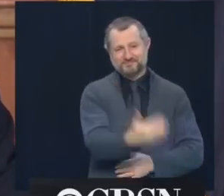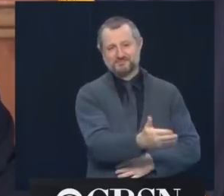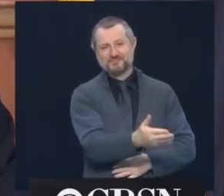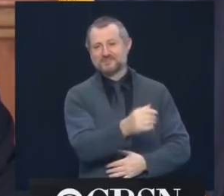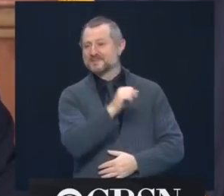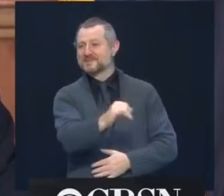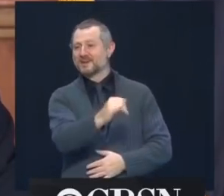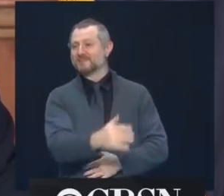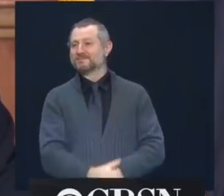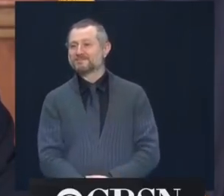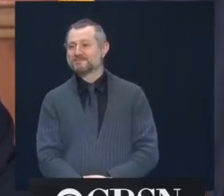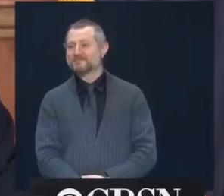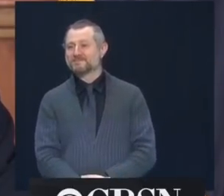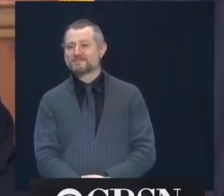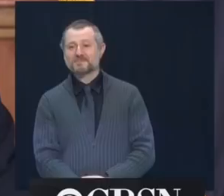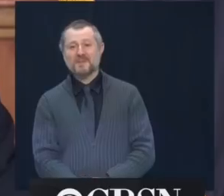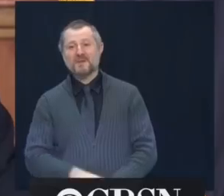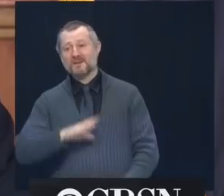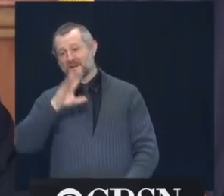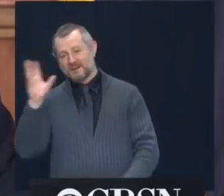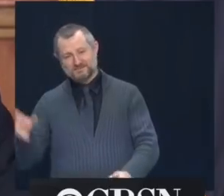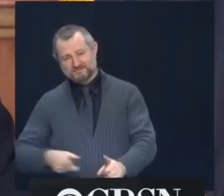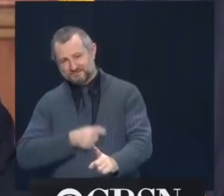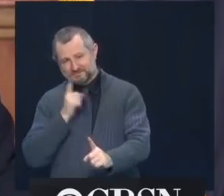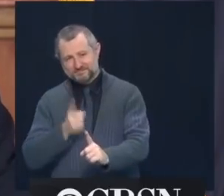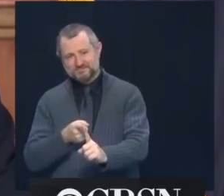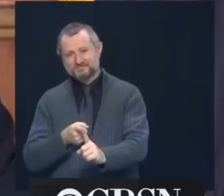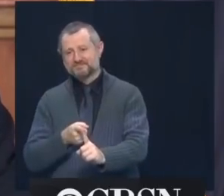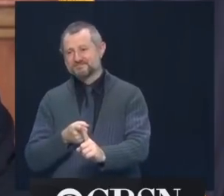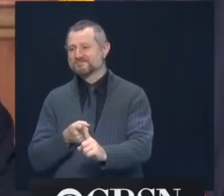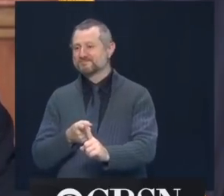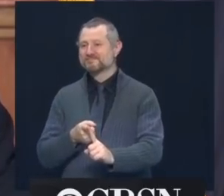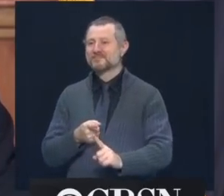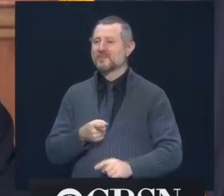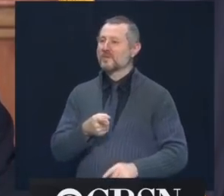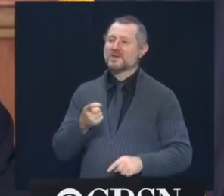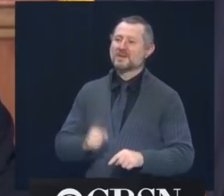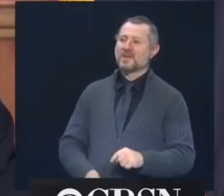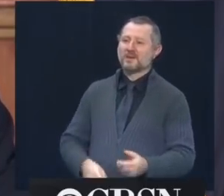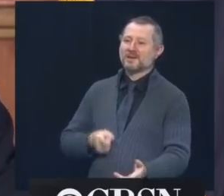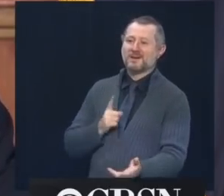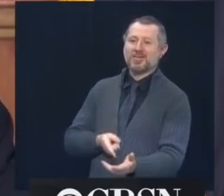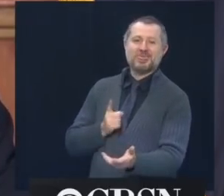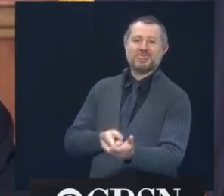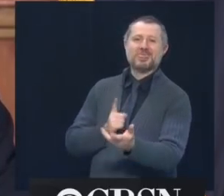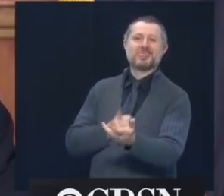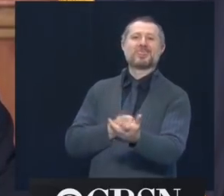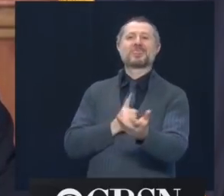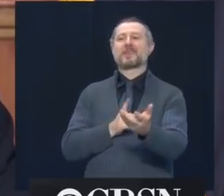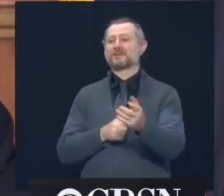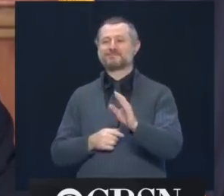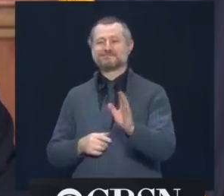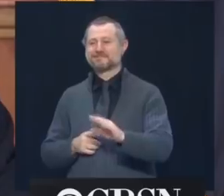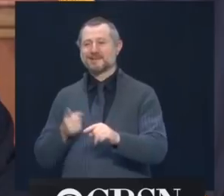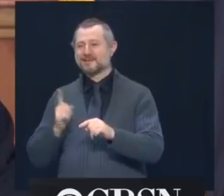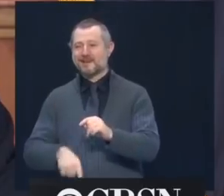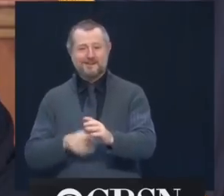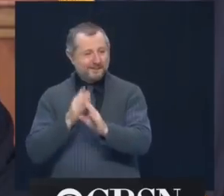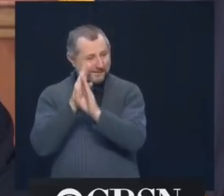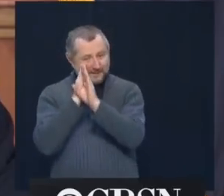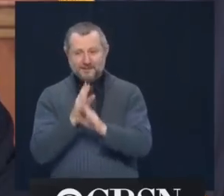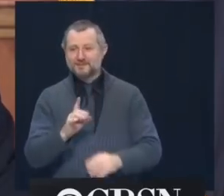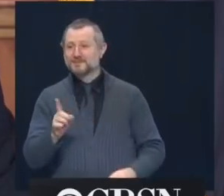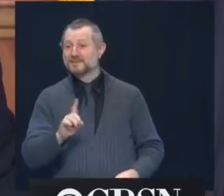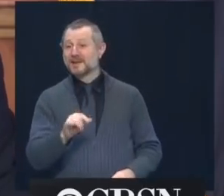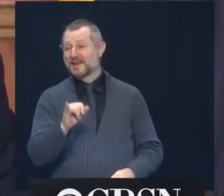And that's the fundamental point that is inescapable. That when you follow the